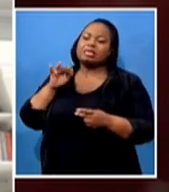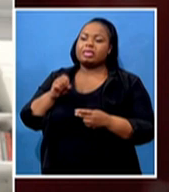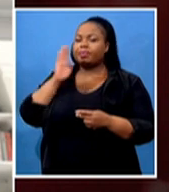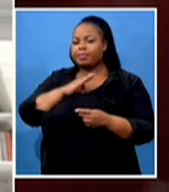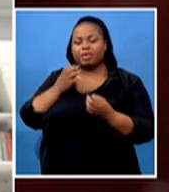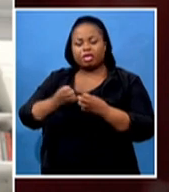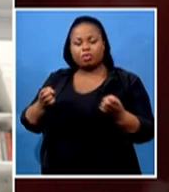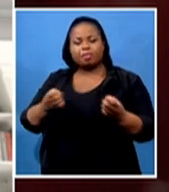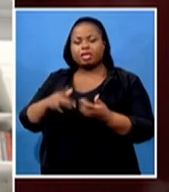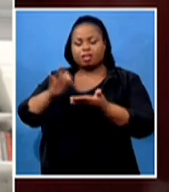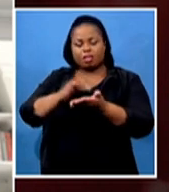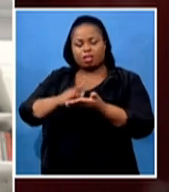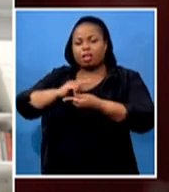that,